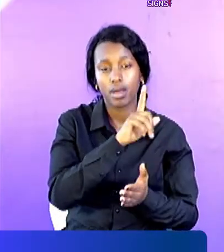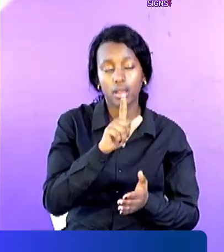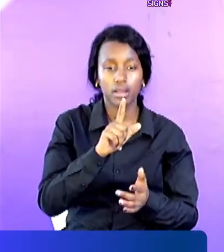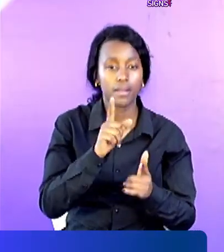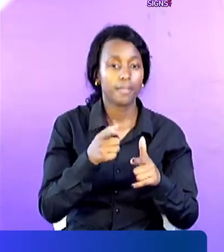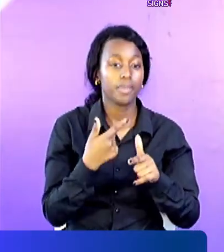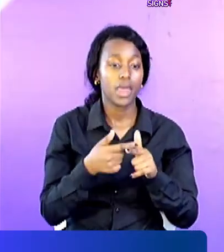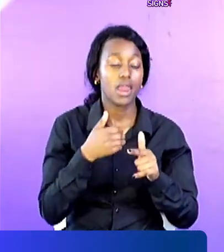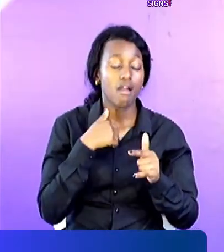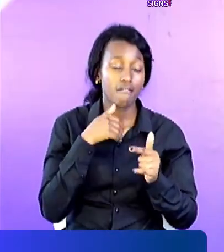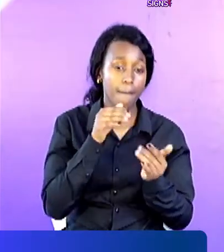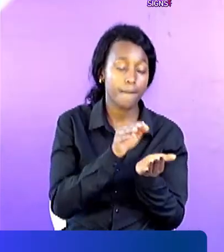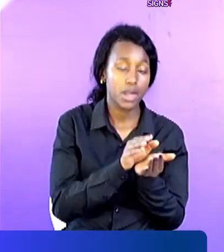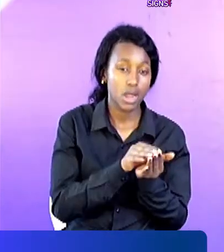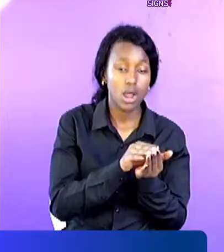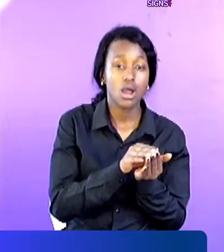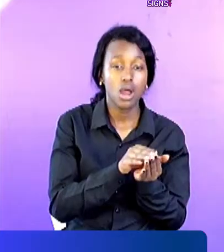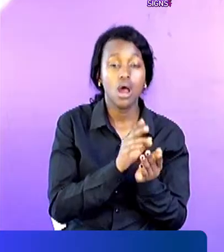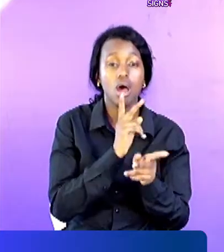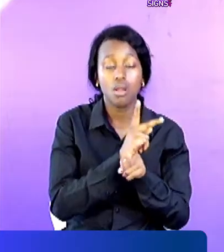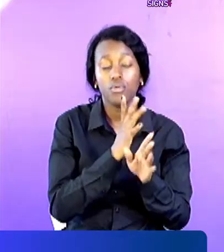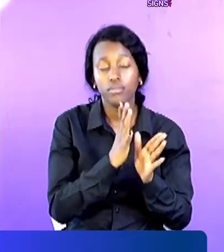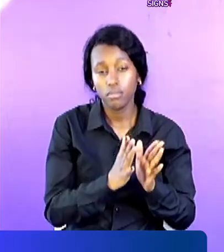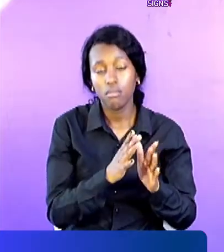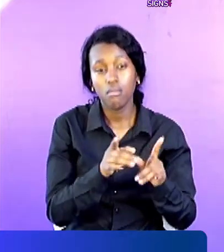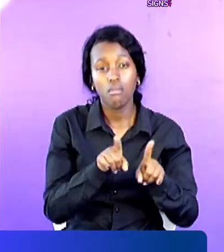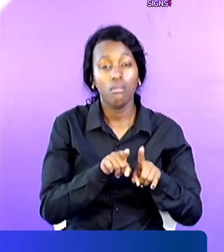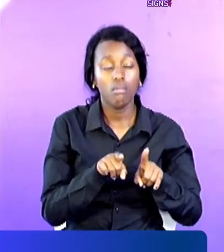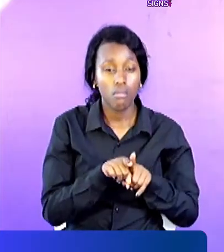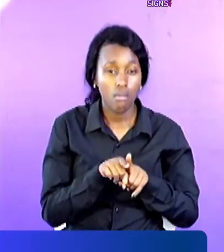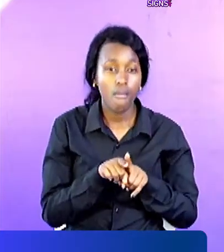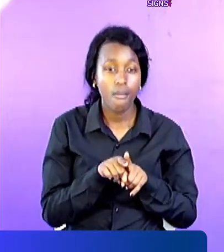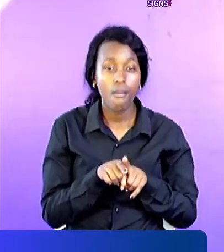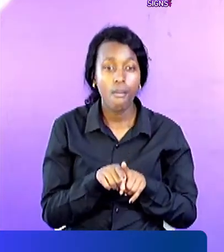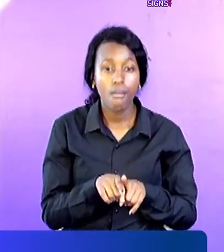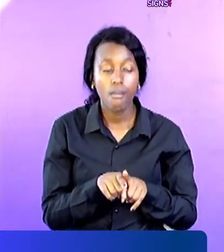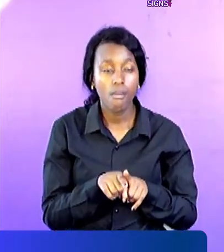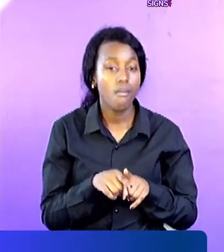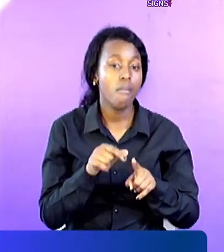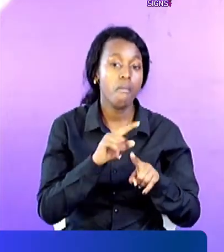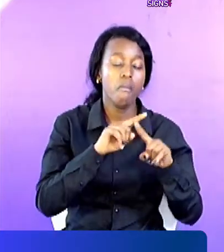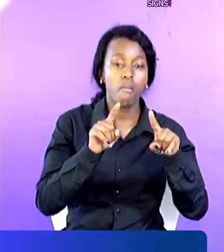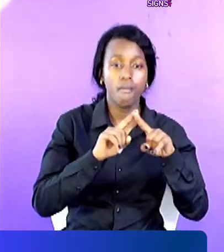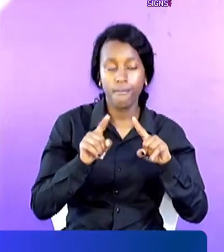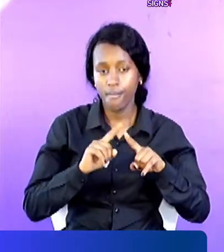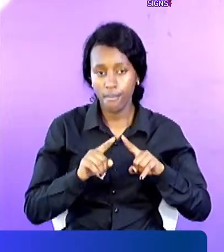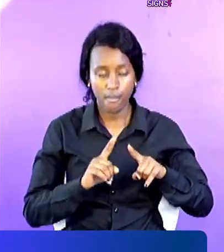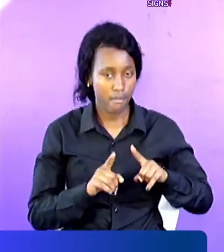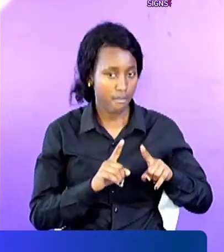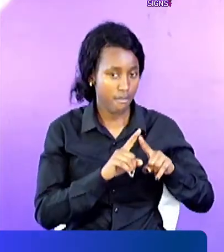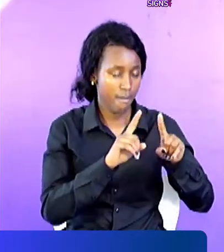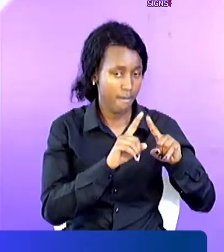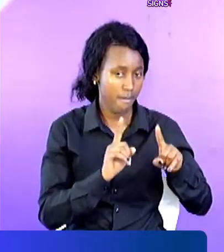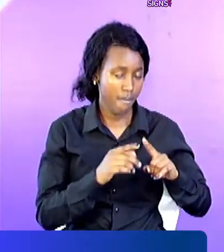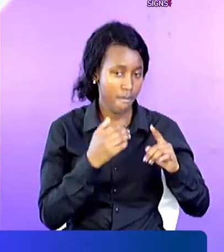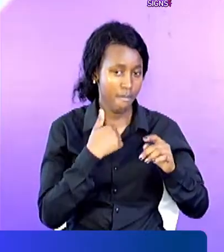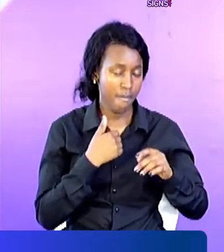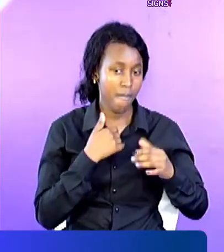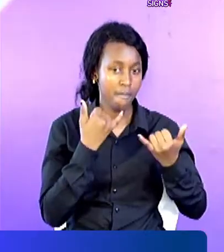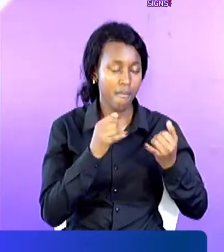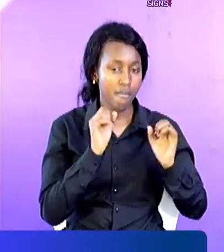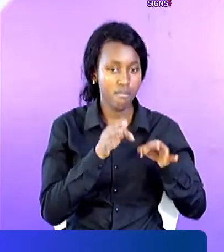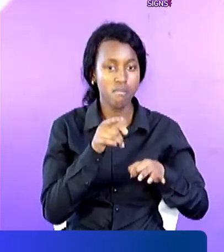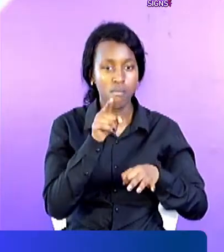paper. That's one category. On the category of treasury bonds, you have treasury bonds by themselves. So whenever you're comparing, if it's a